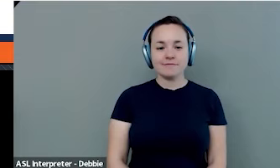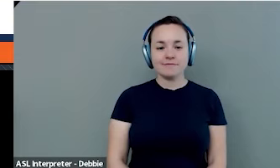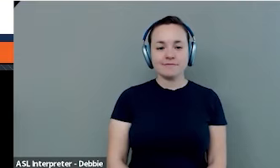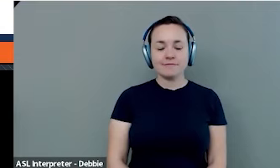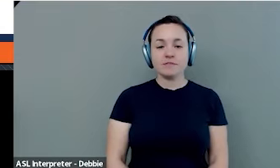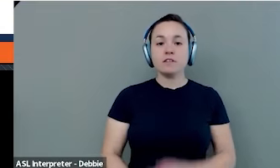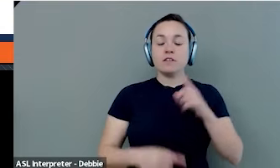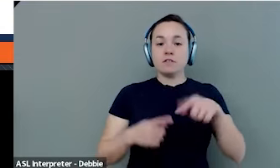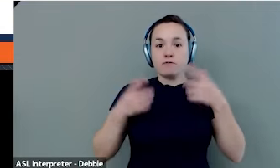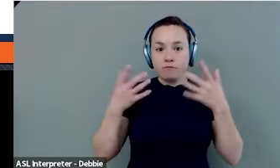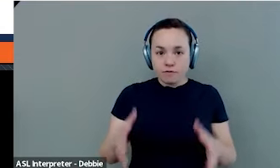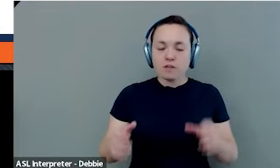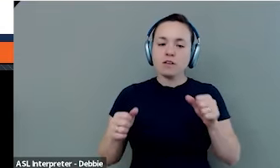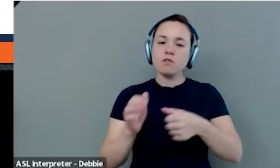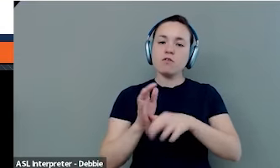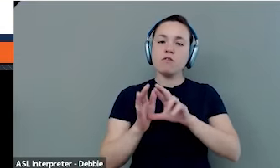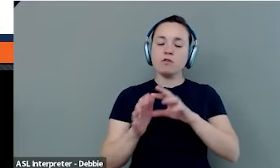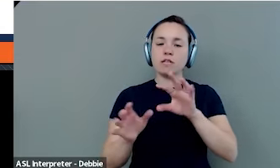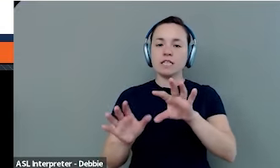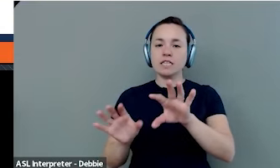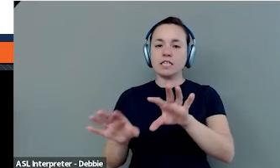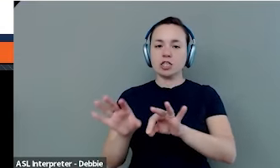Once finished, you can review your selections.